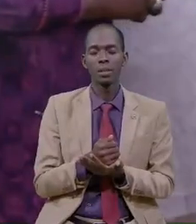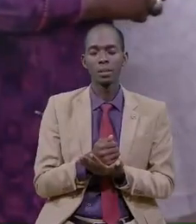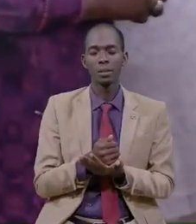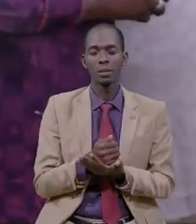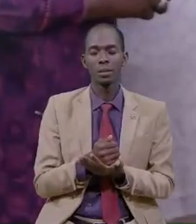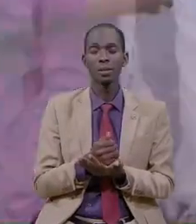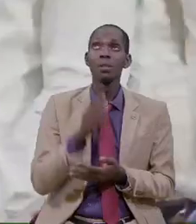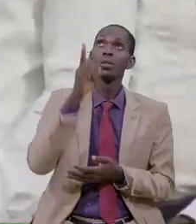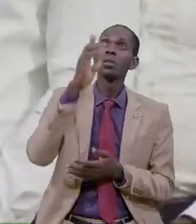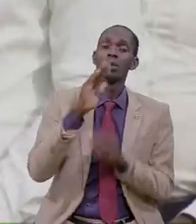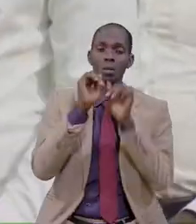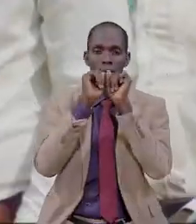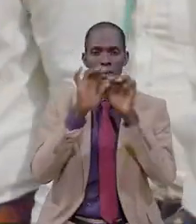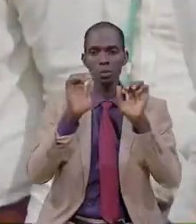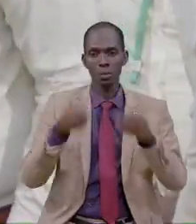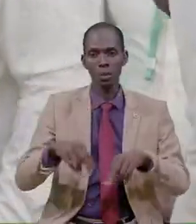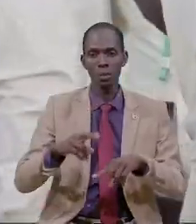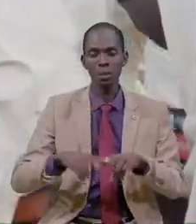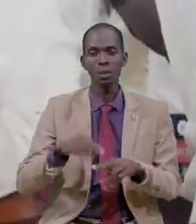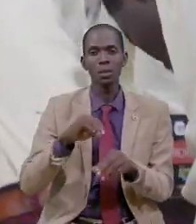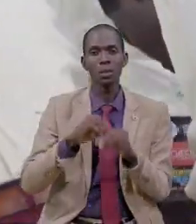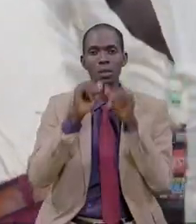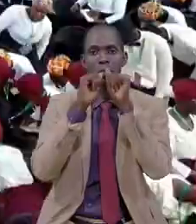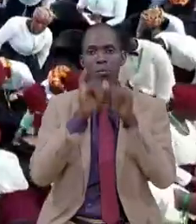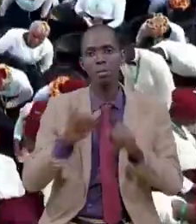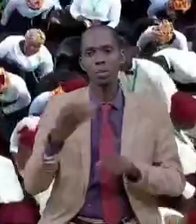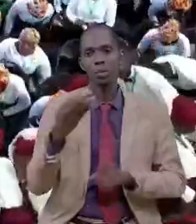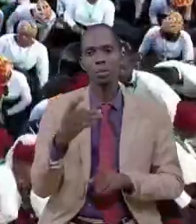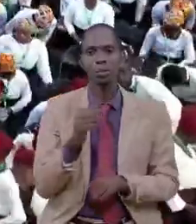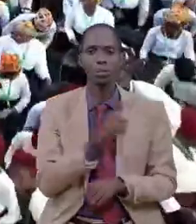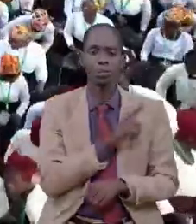God bless you. You can sit down the blessing of the Lord.